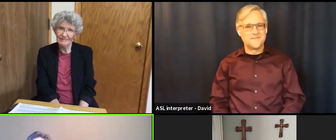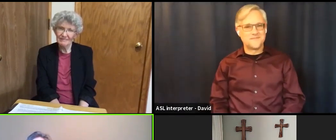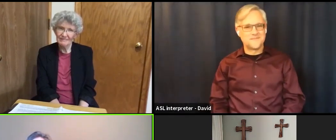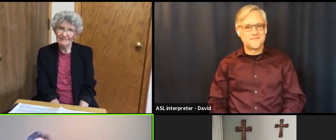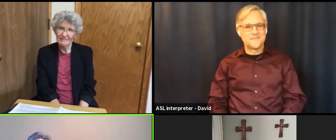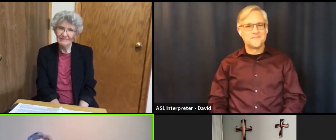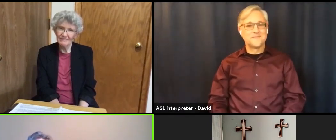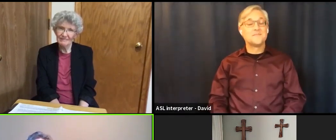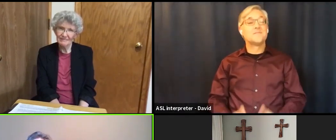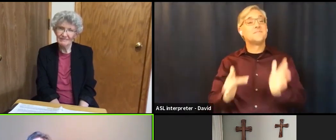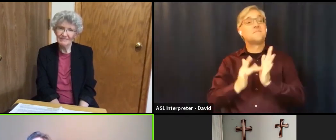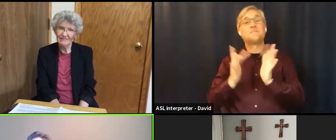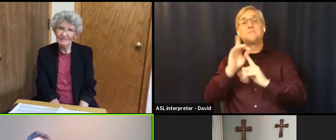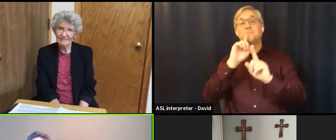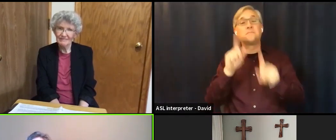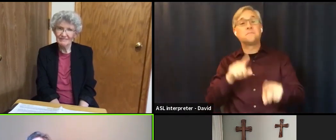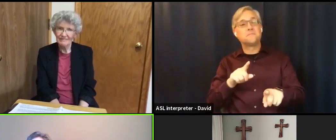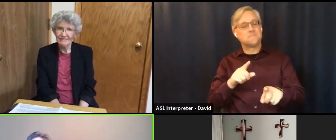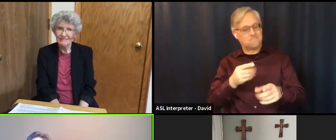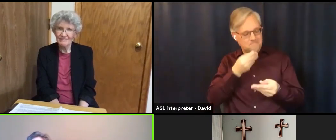Jesus said to him, feed my sheep.